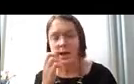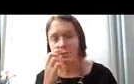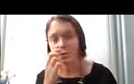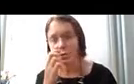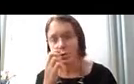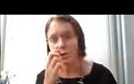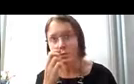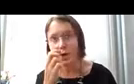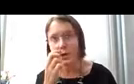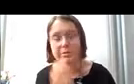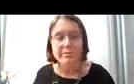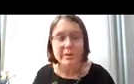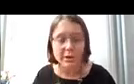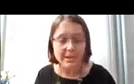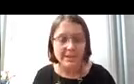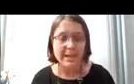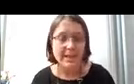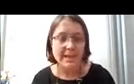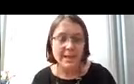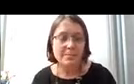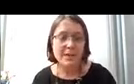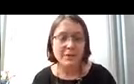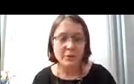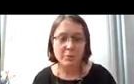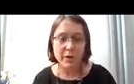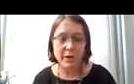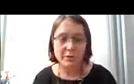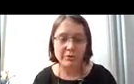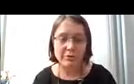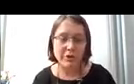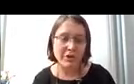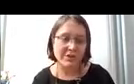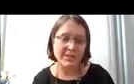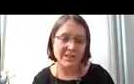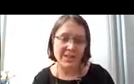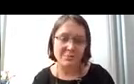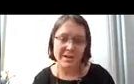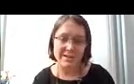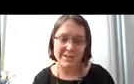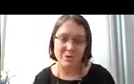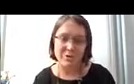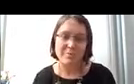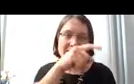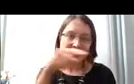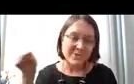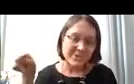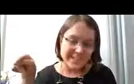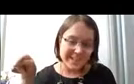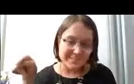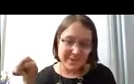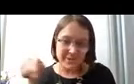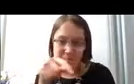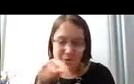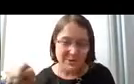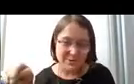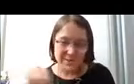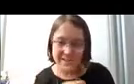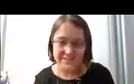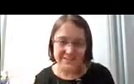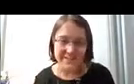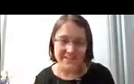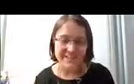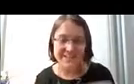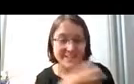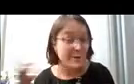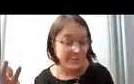Council. And I'm joined by three of my colleagues today, Matthew Brill, Ruth Francis and Wendy Gorham. And you'll see them on the bottom,